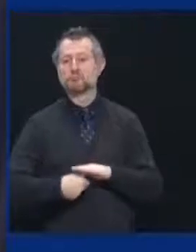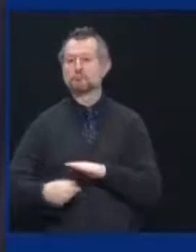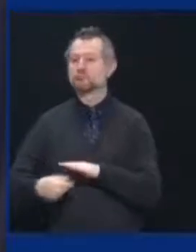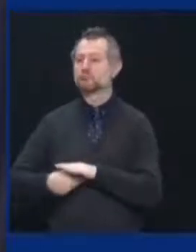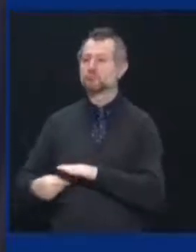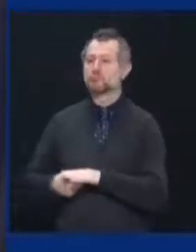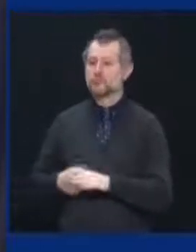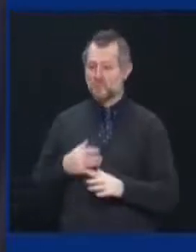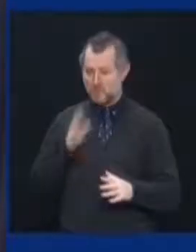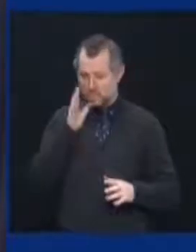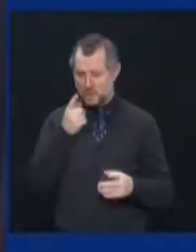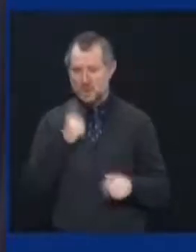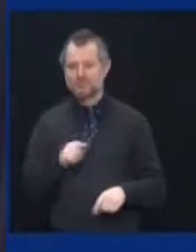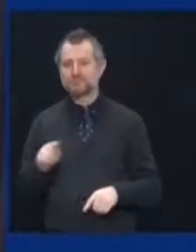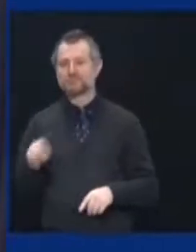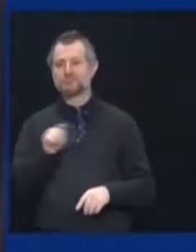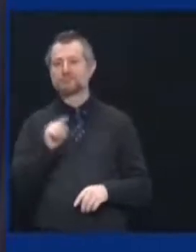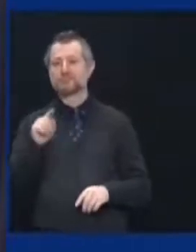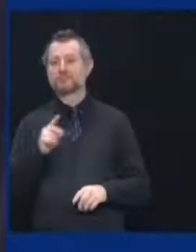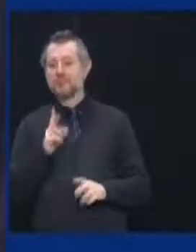some vials stolen.